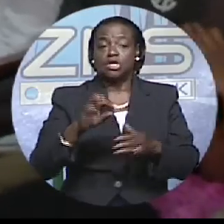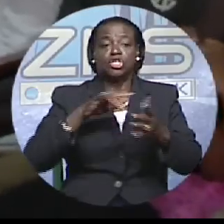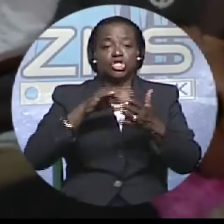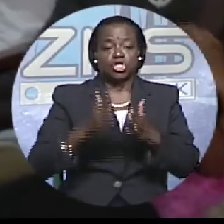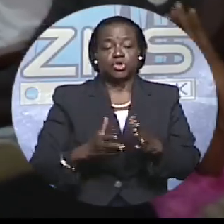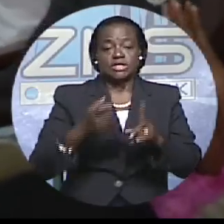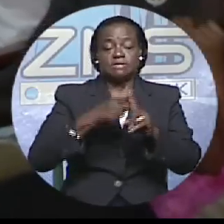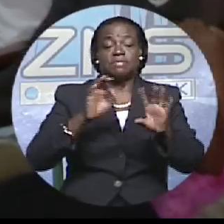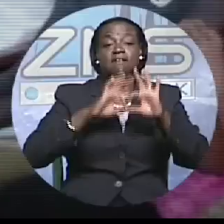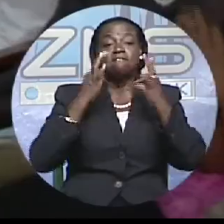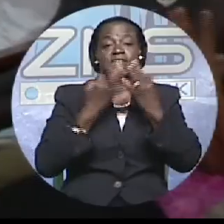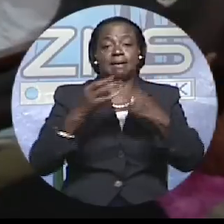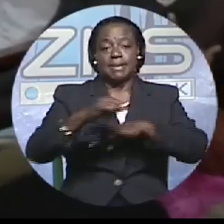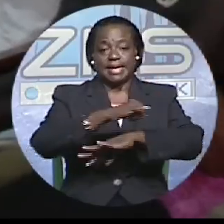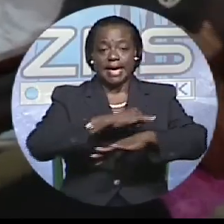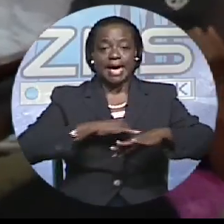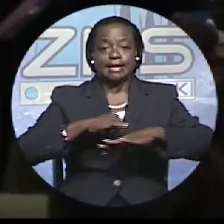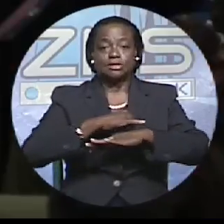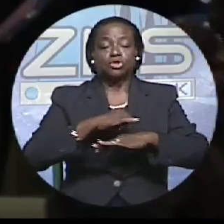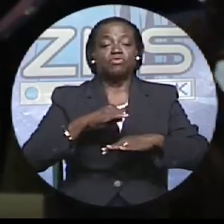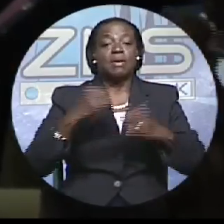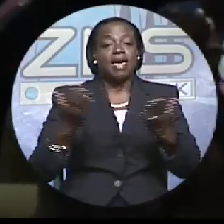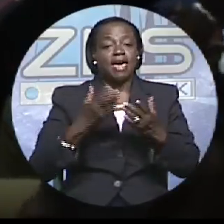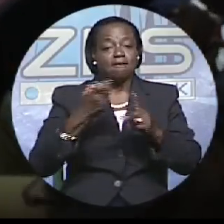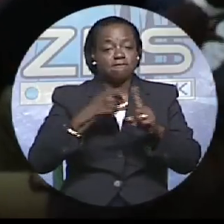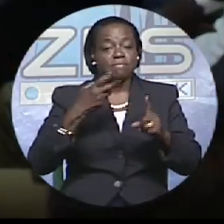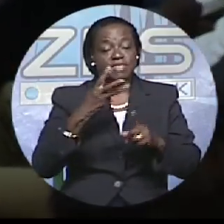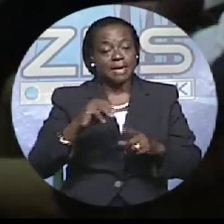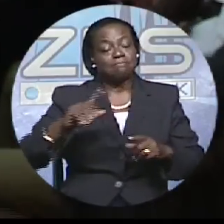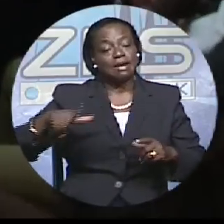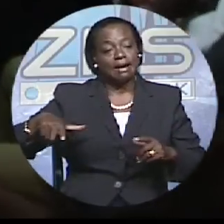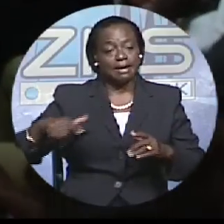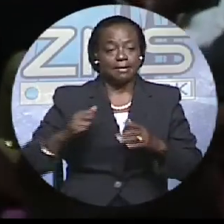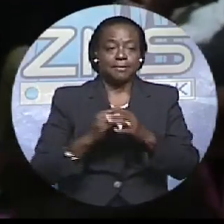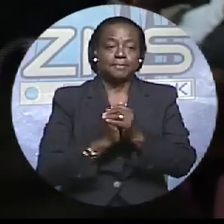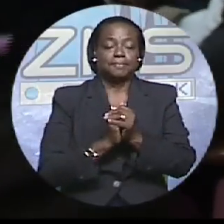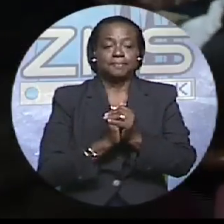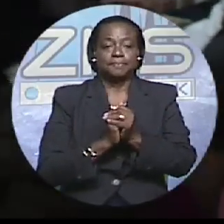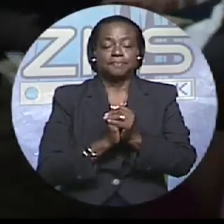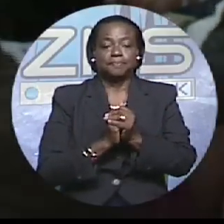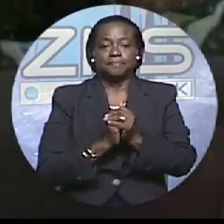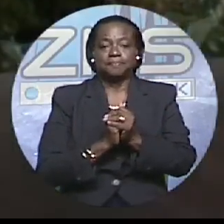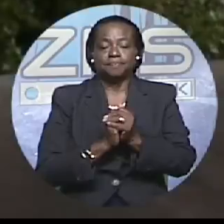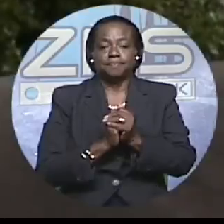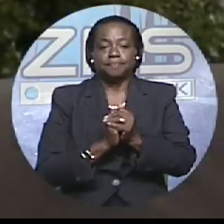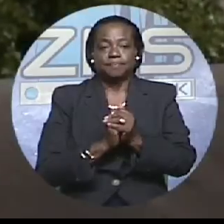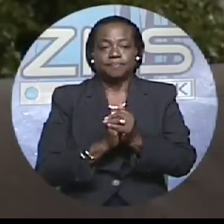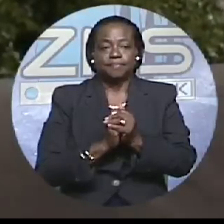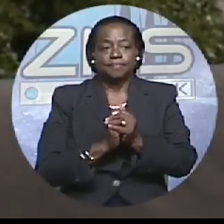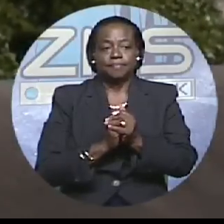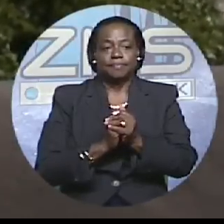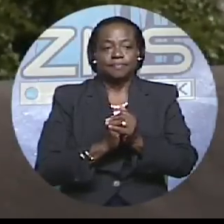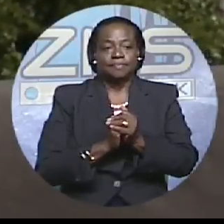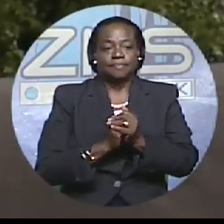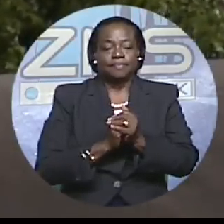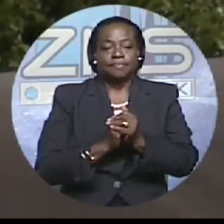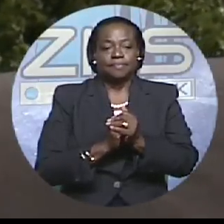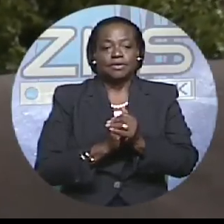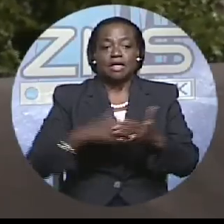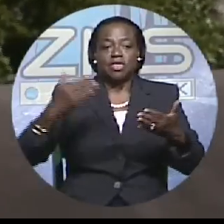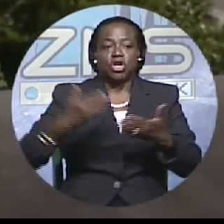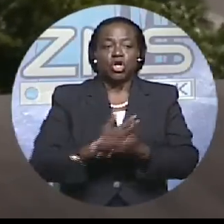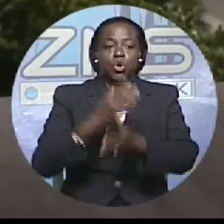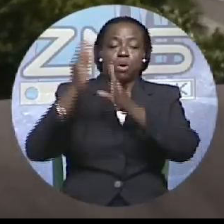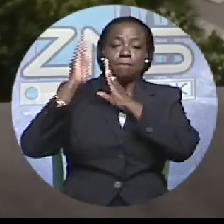more from them in a later report. Jared Higgs, ZNS Network News. In other news, Renew